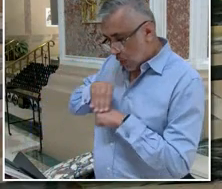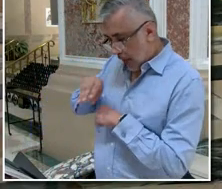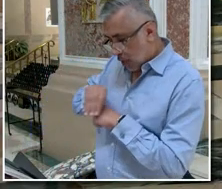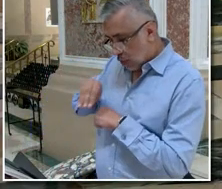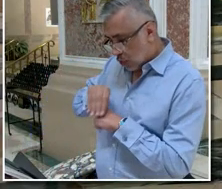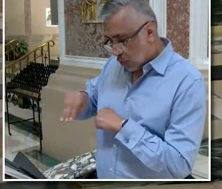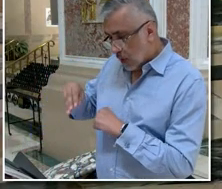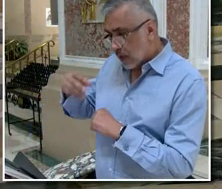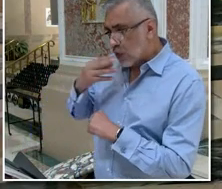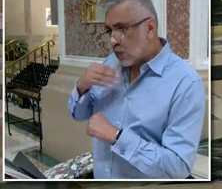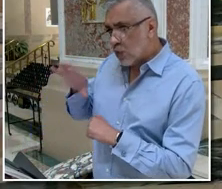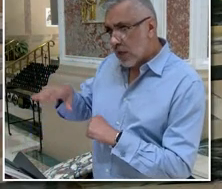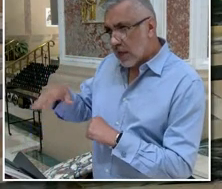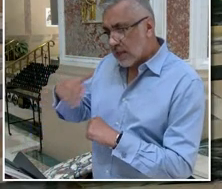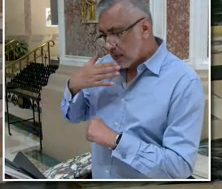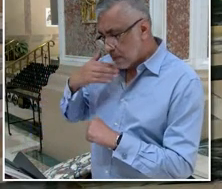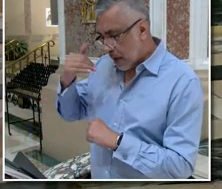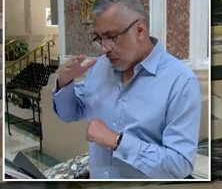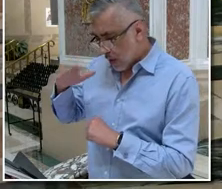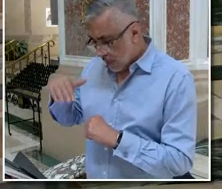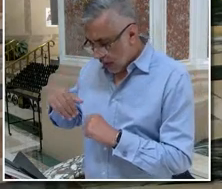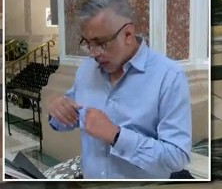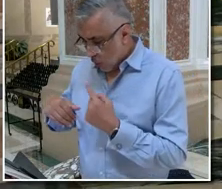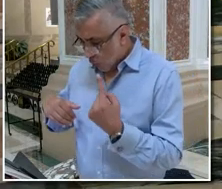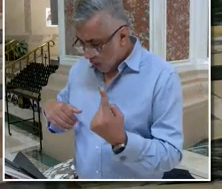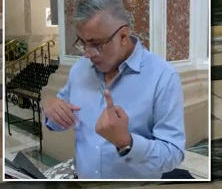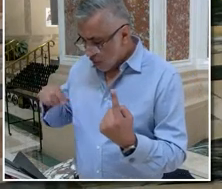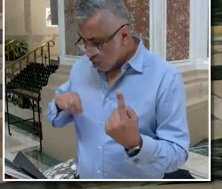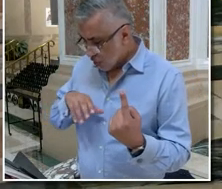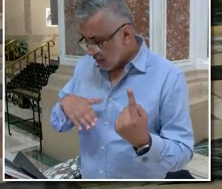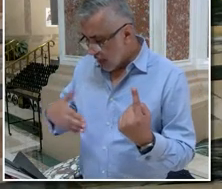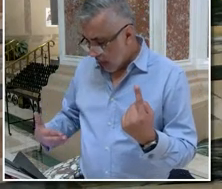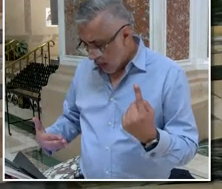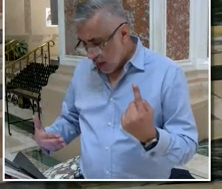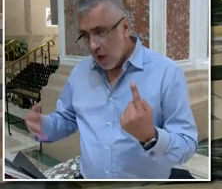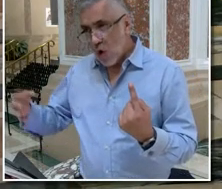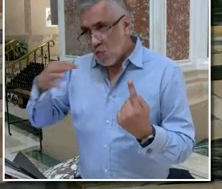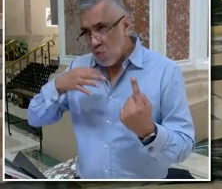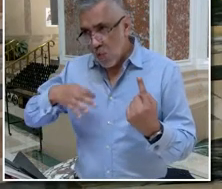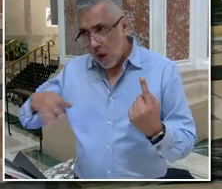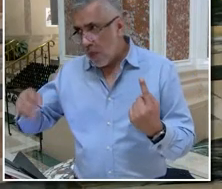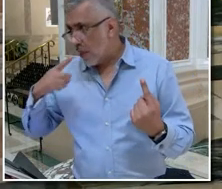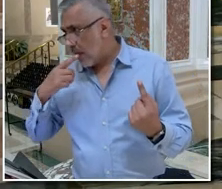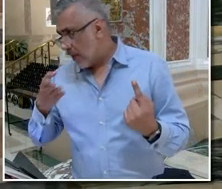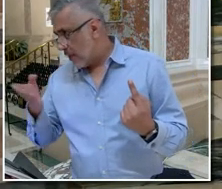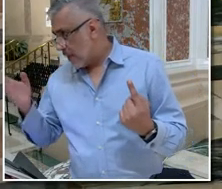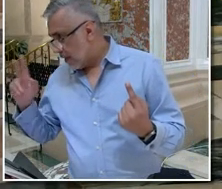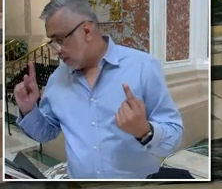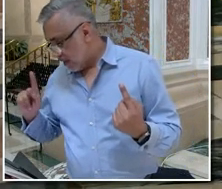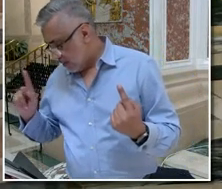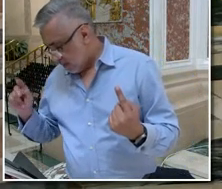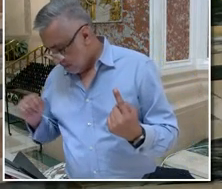that it was better that one man should die rather than the people.